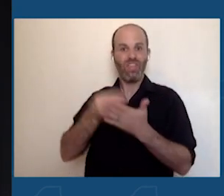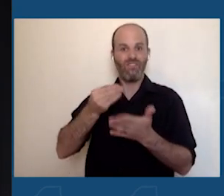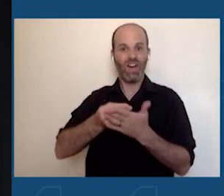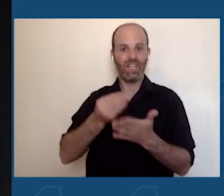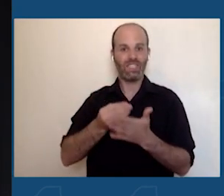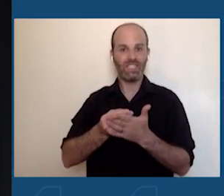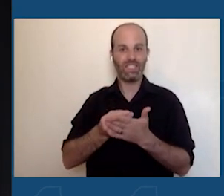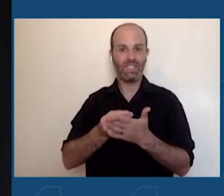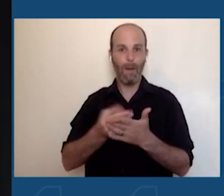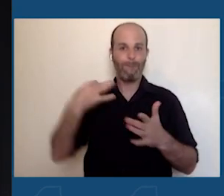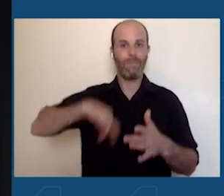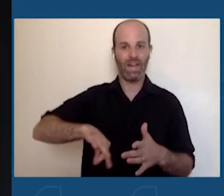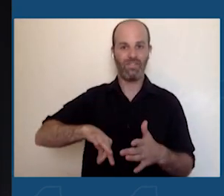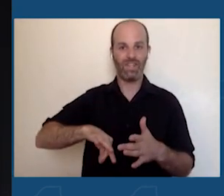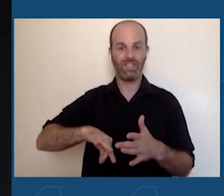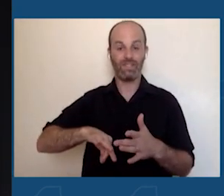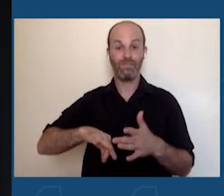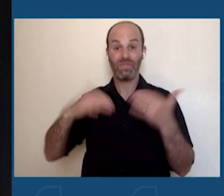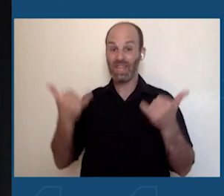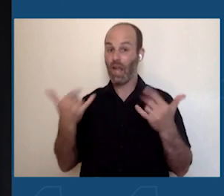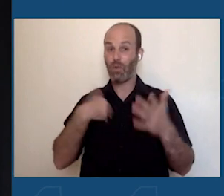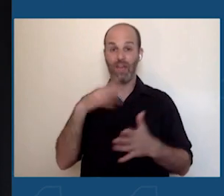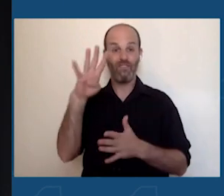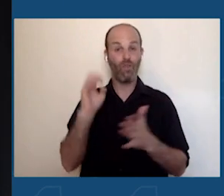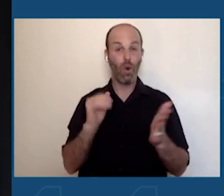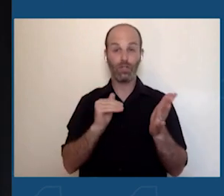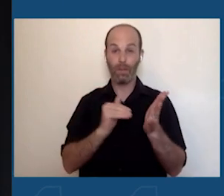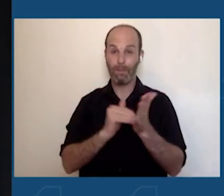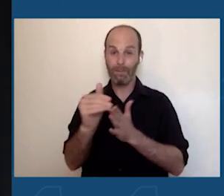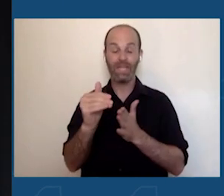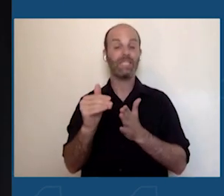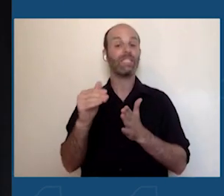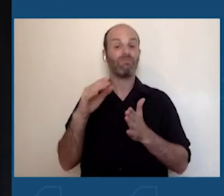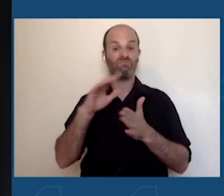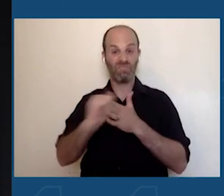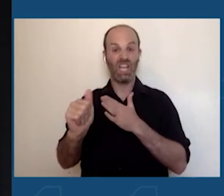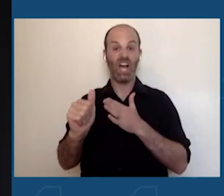million. And now we're dealing with a $400 million fund. Fantastic.